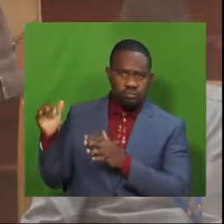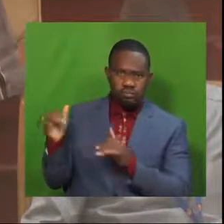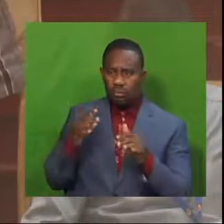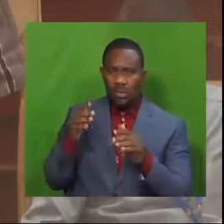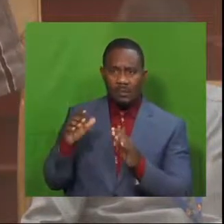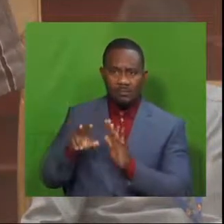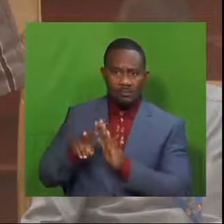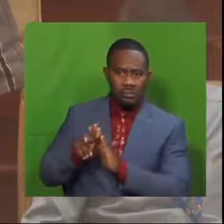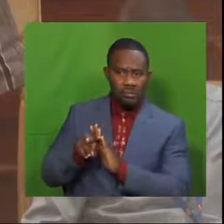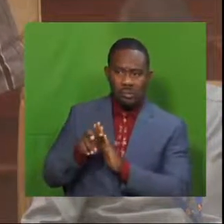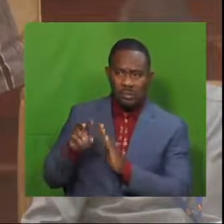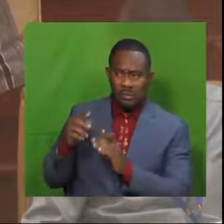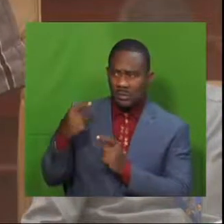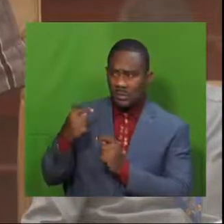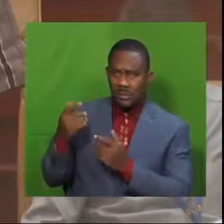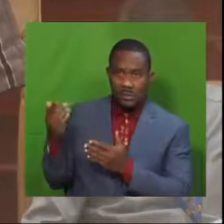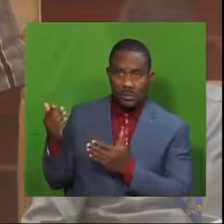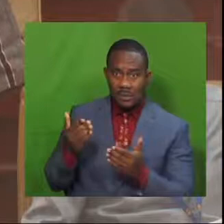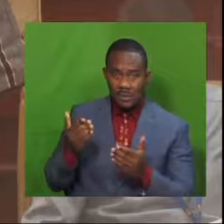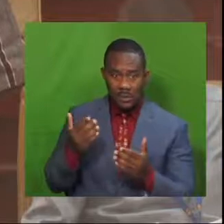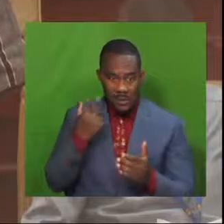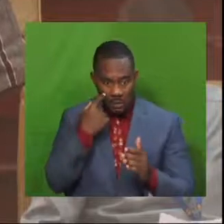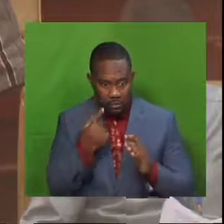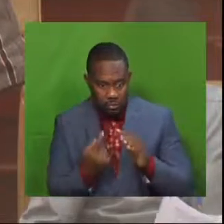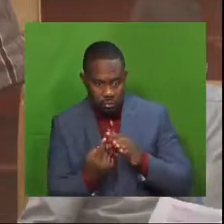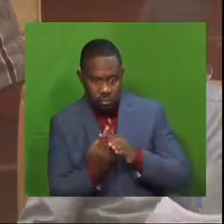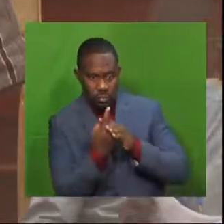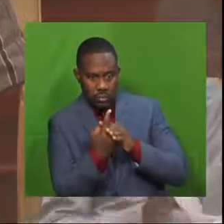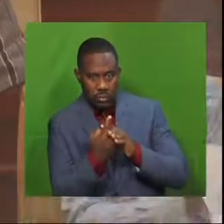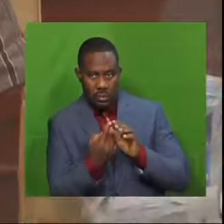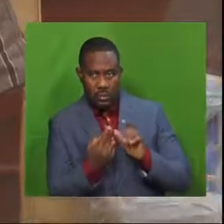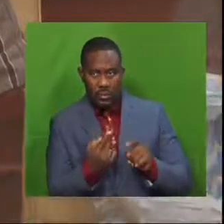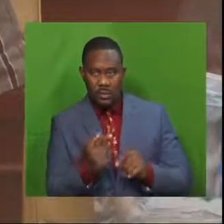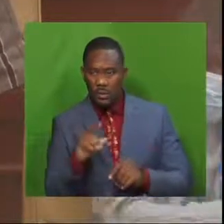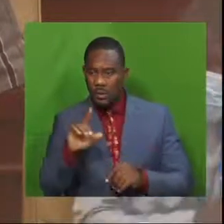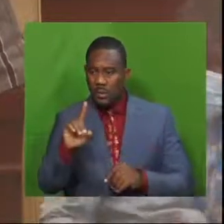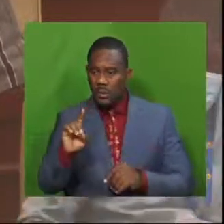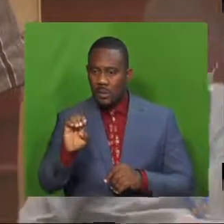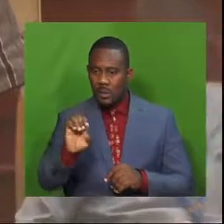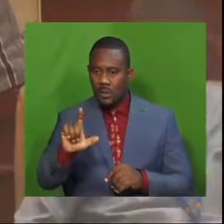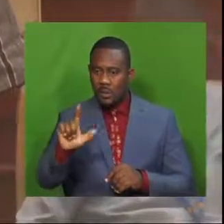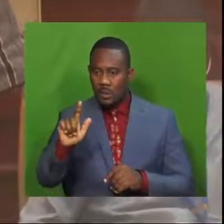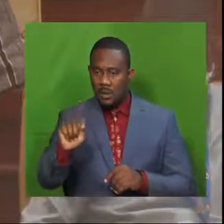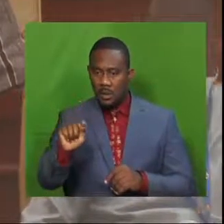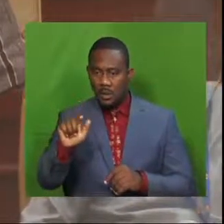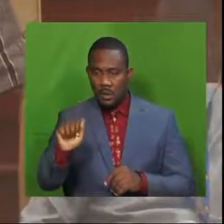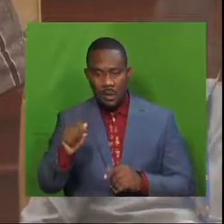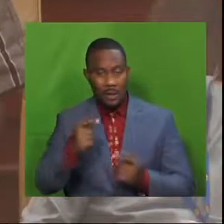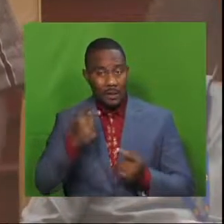especially with the detection of the Delta variant,